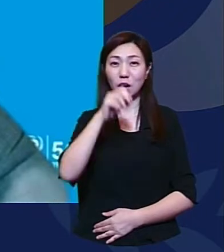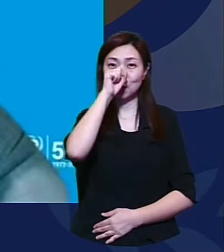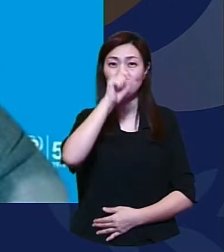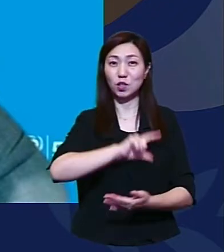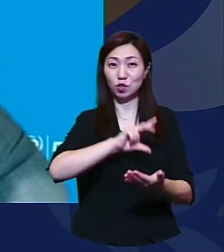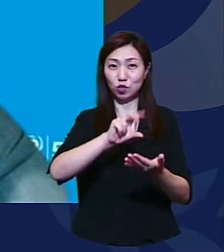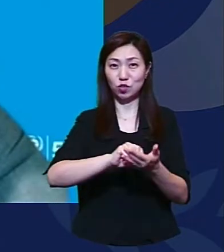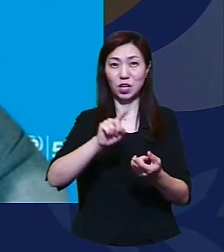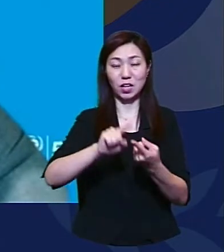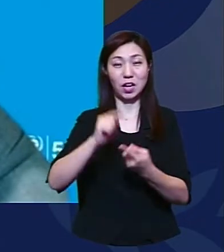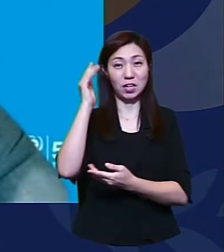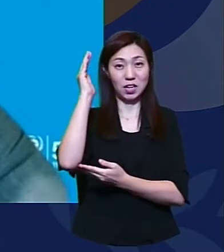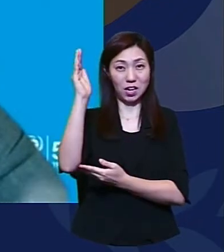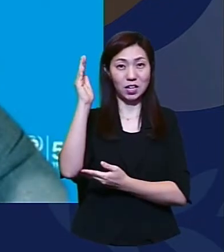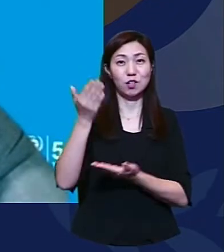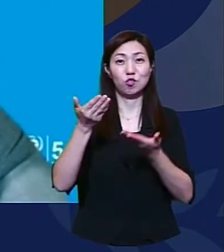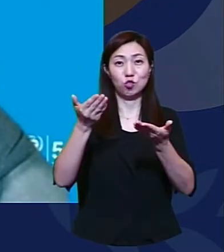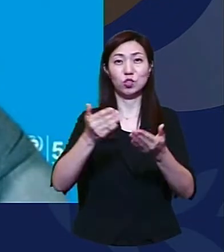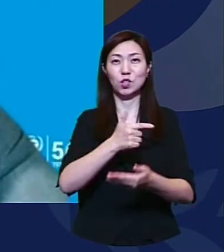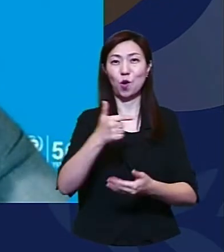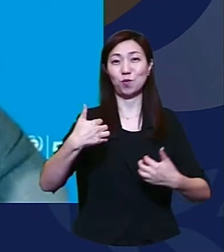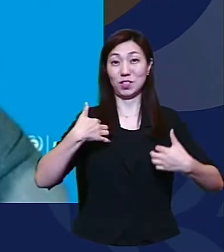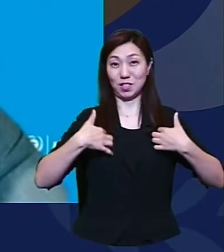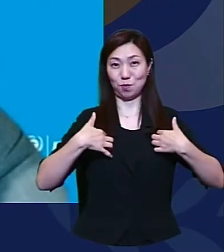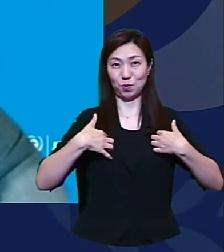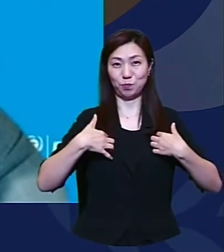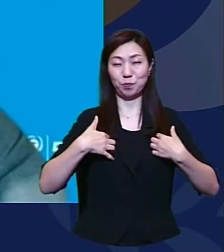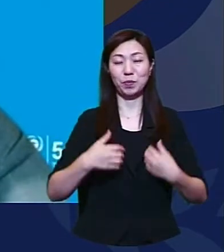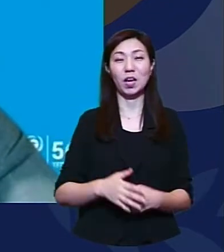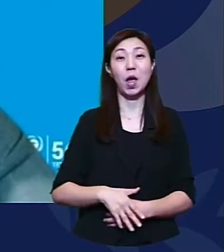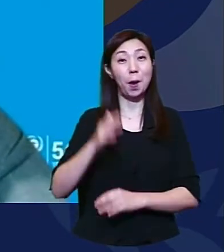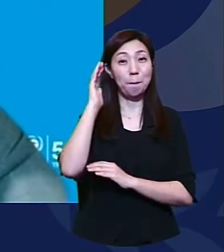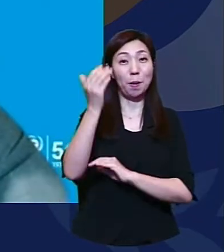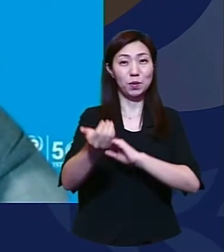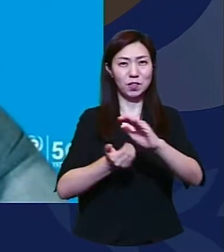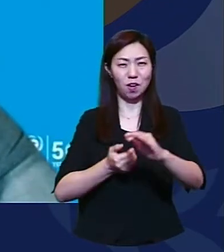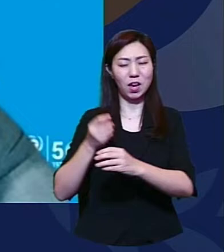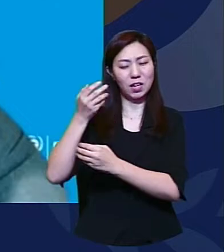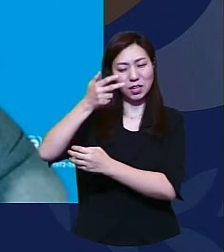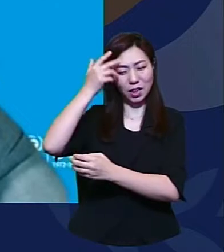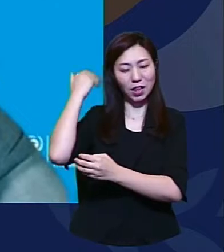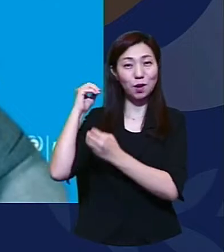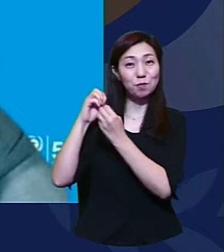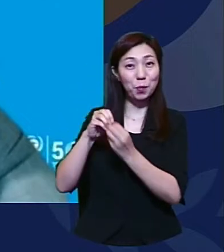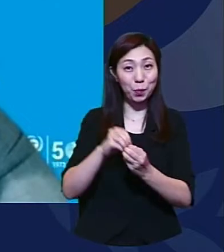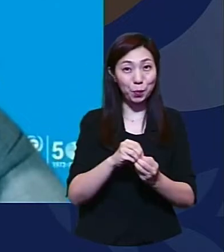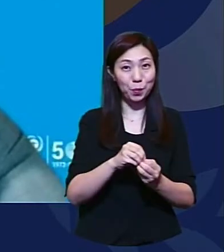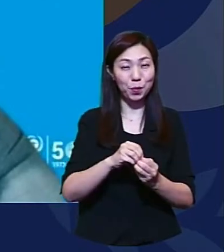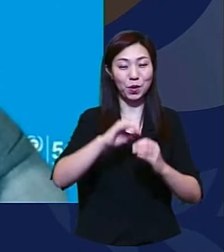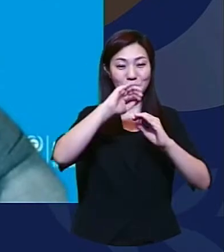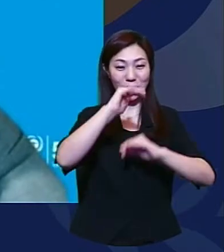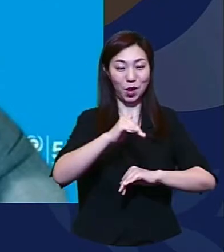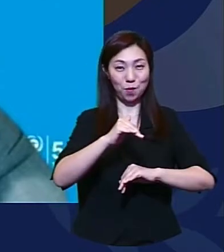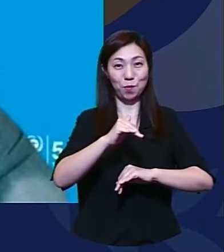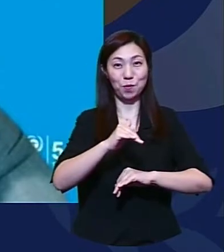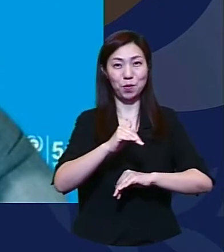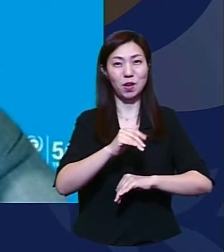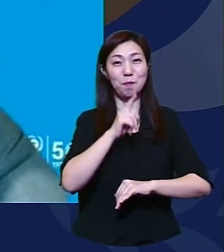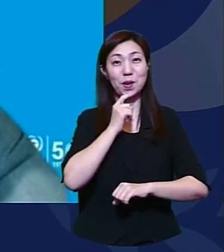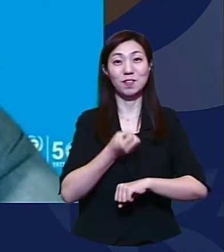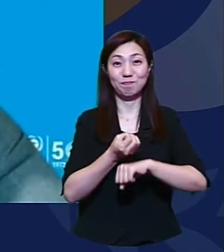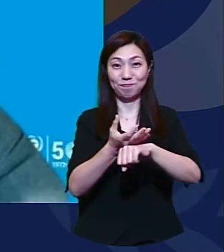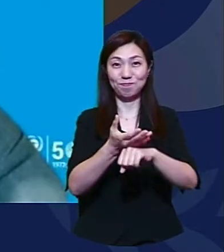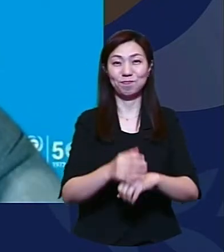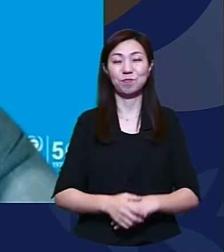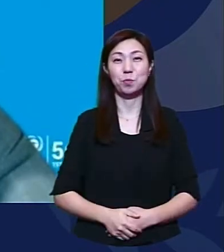versions exist, but all of them teach the same thing, that we do not inherit the world from